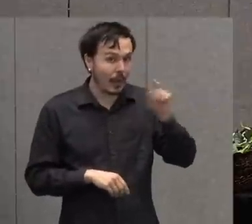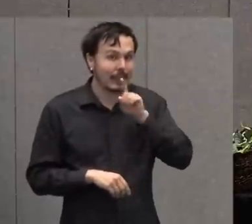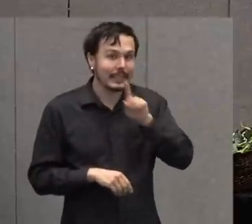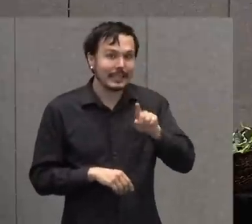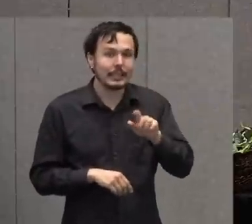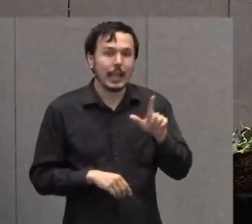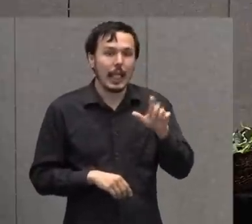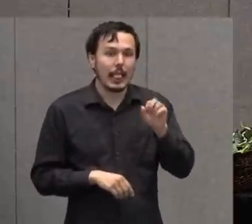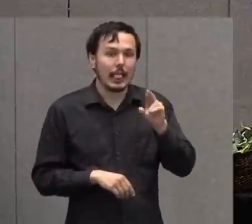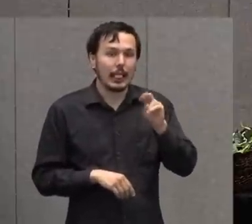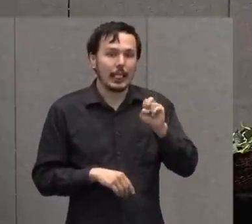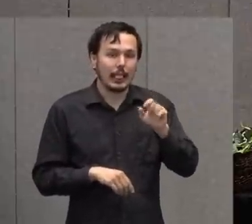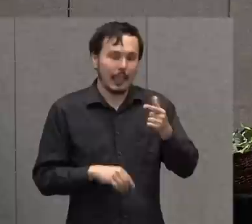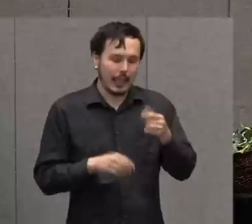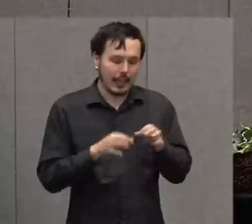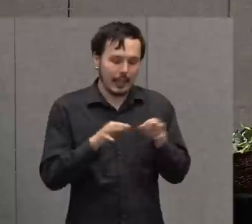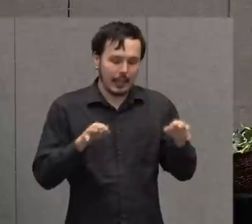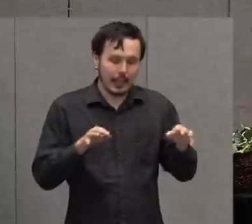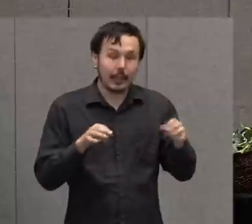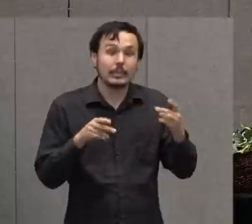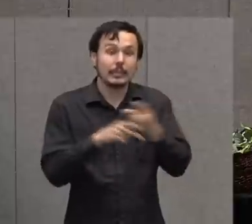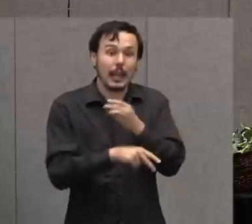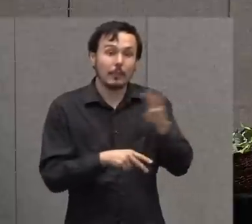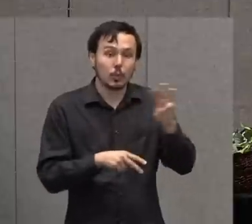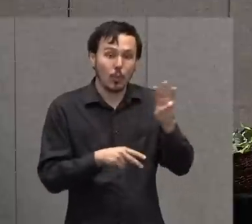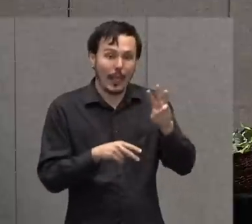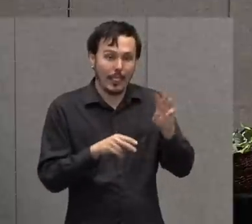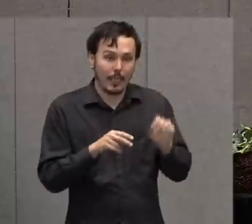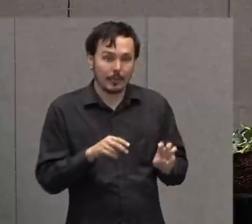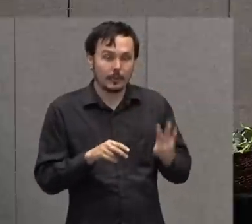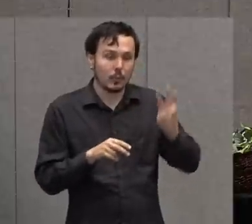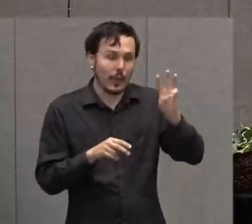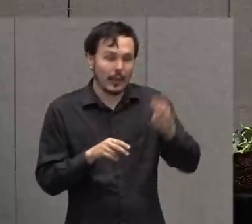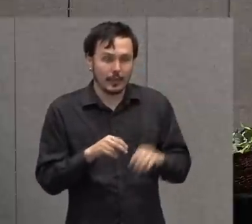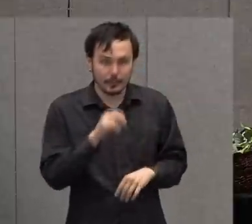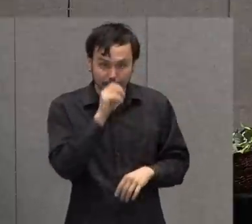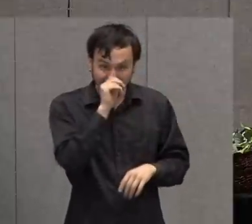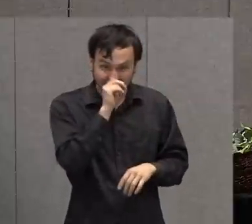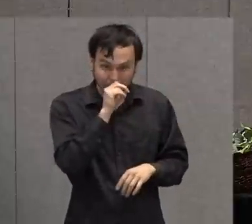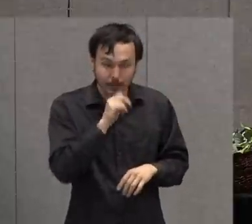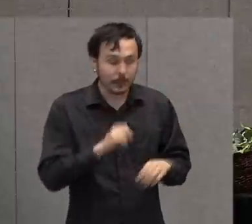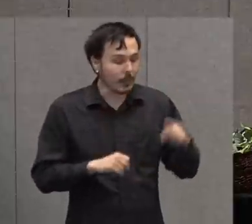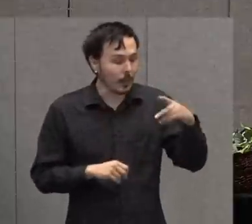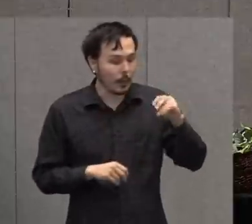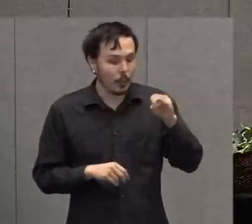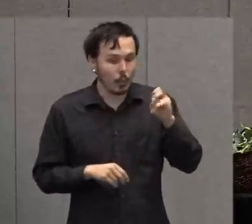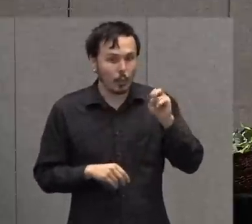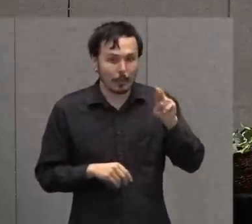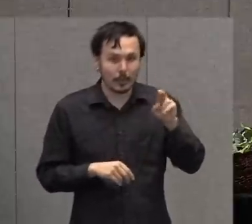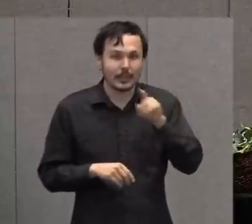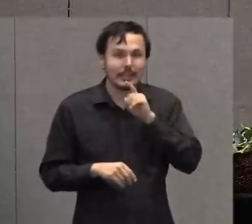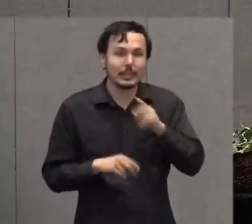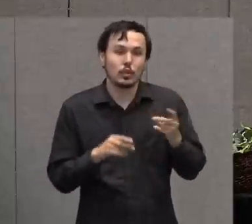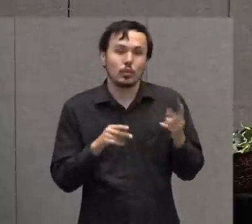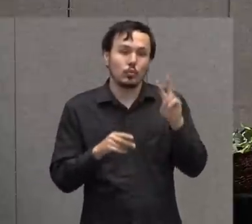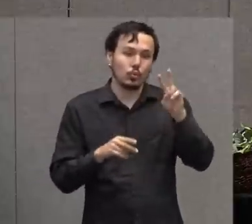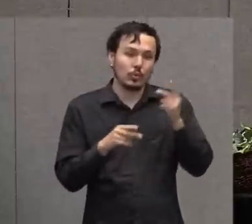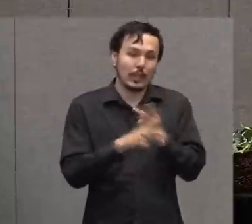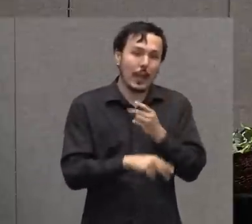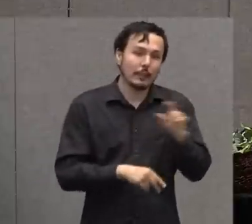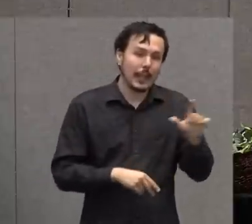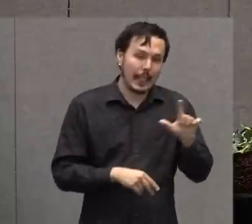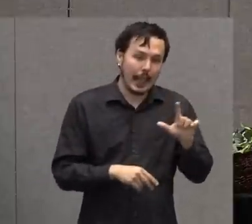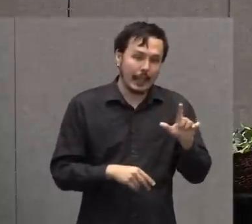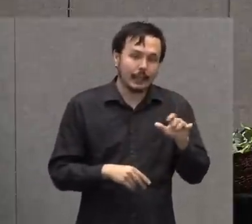probably familiar with. And perimeter equals 2 times the length plus 2 times the width. So if we